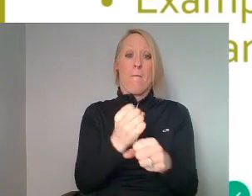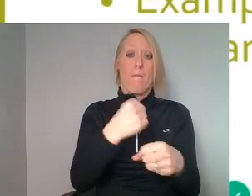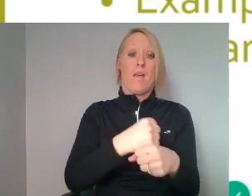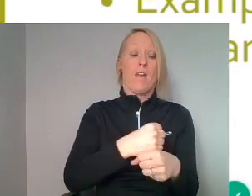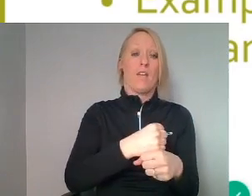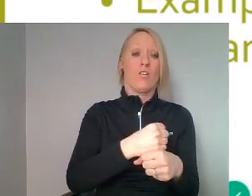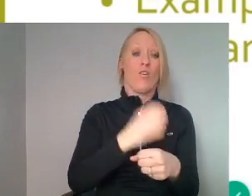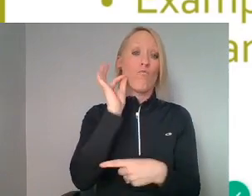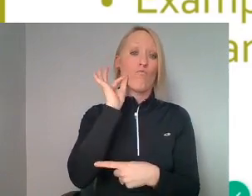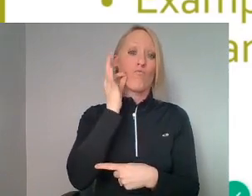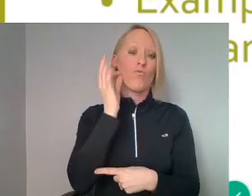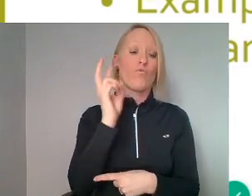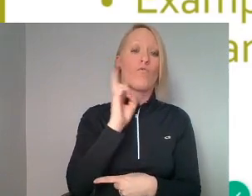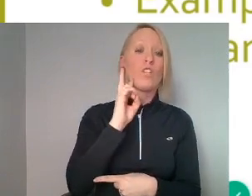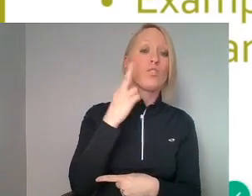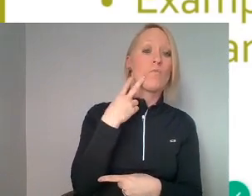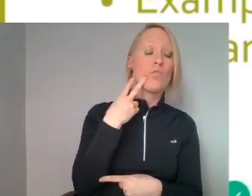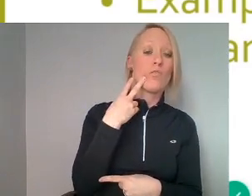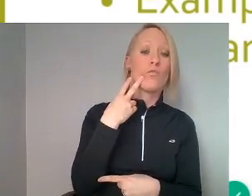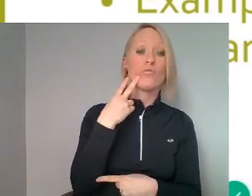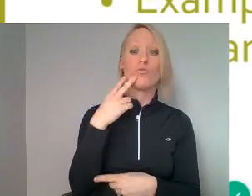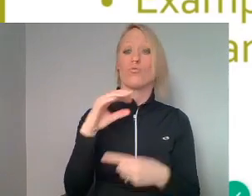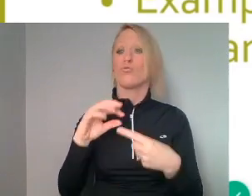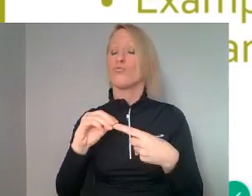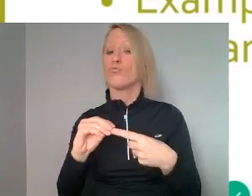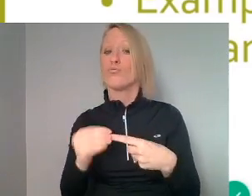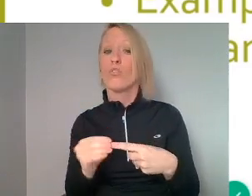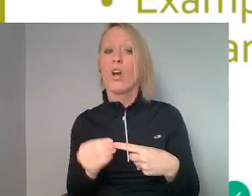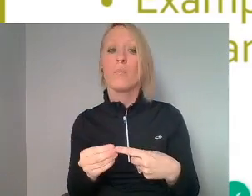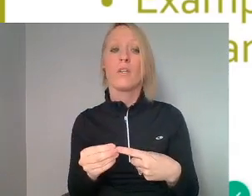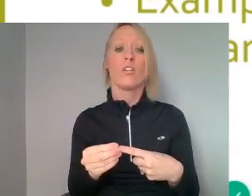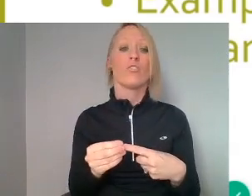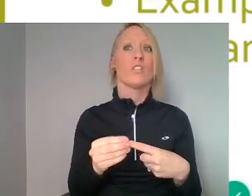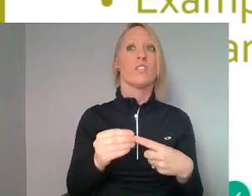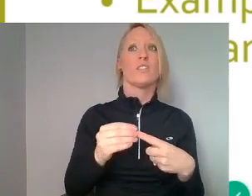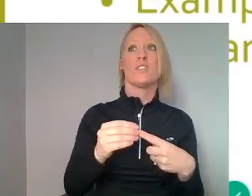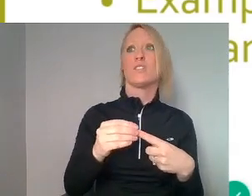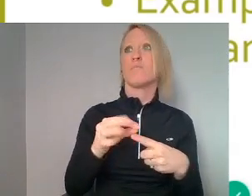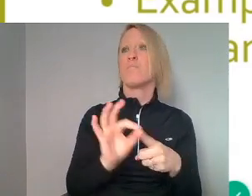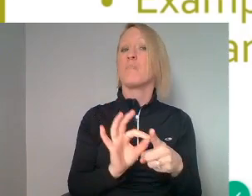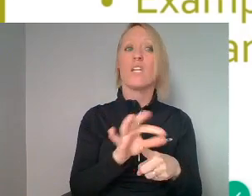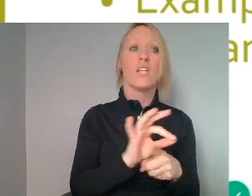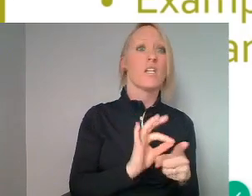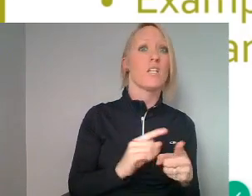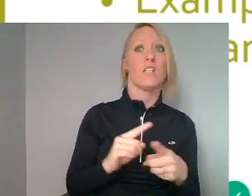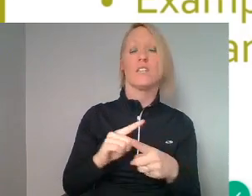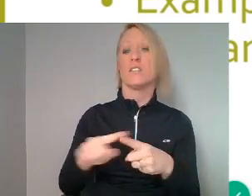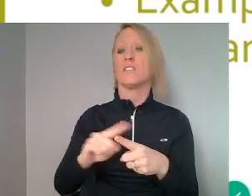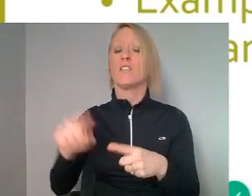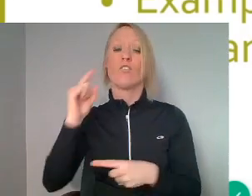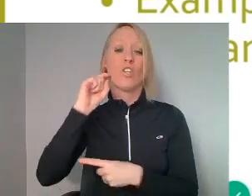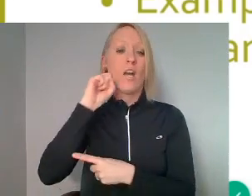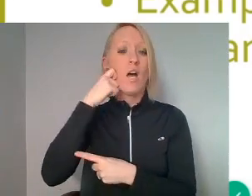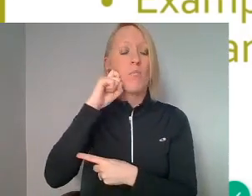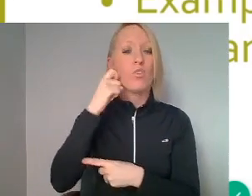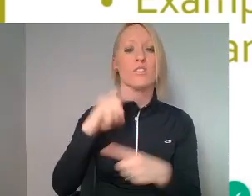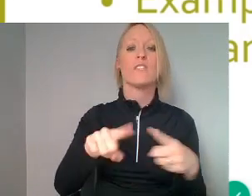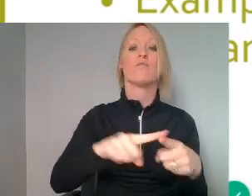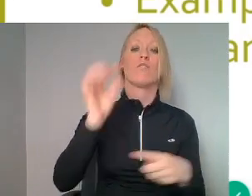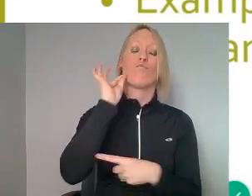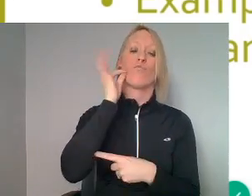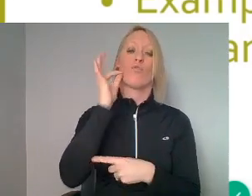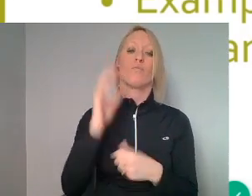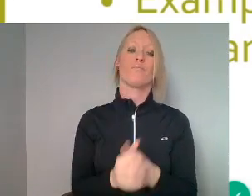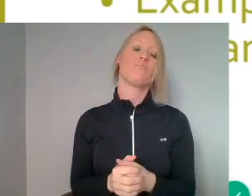and strawberries, are you going to go throw in tomatoes or maybe zucchini into there? I know that I wouldn't, because that doesn't sound very good. So when you guys